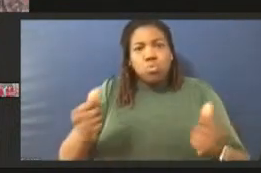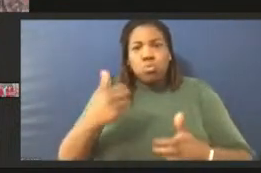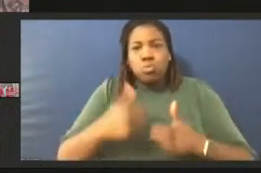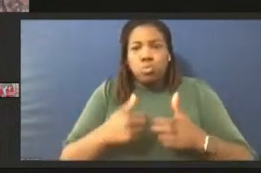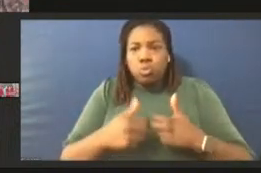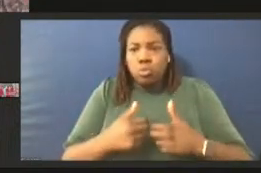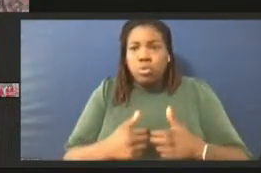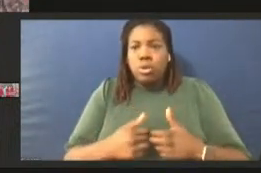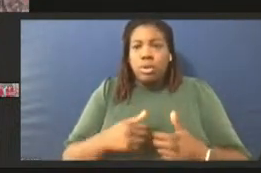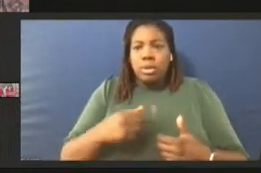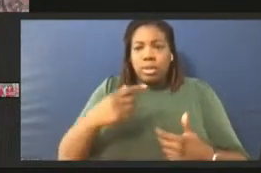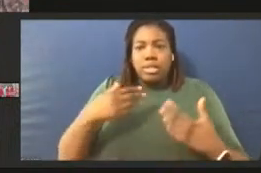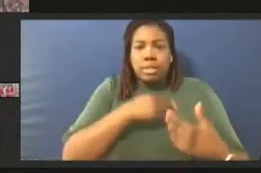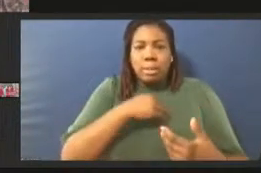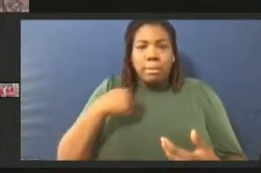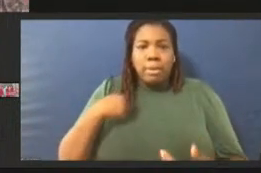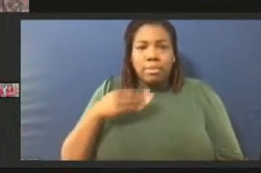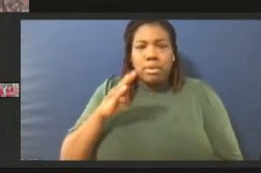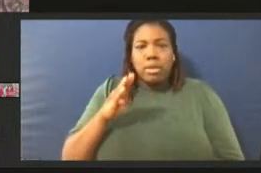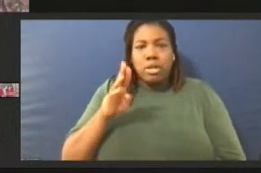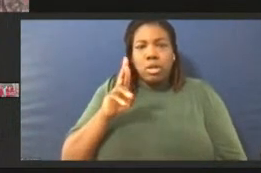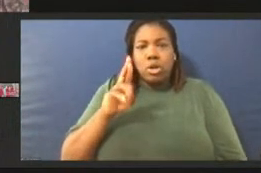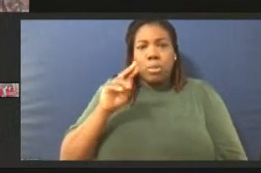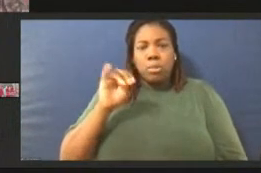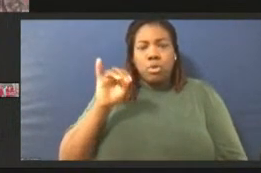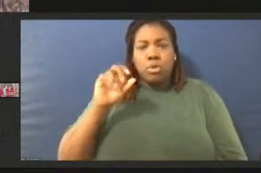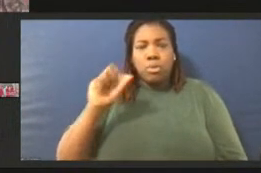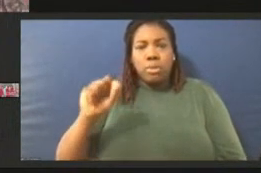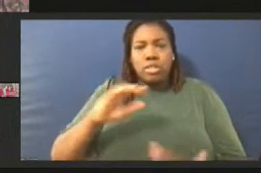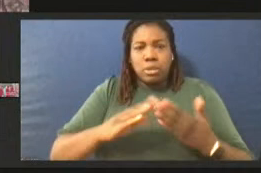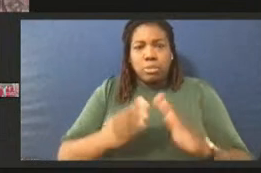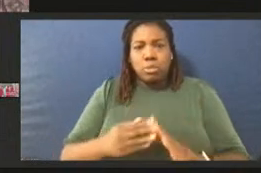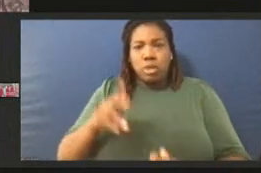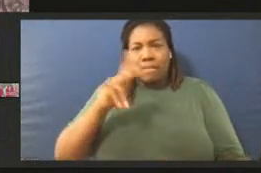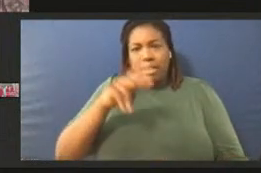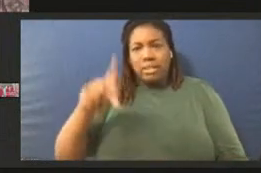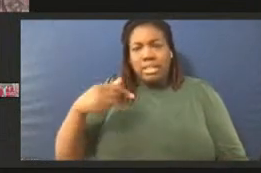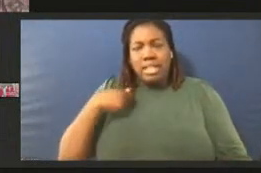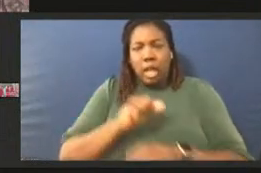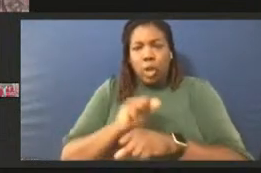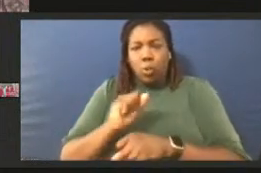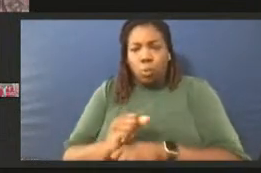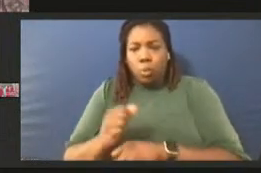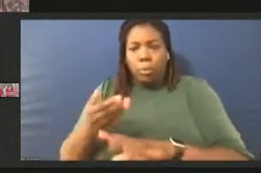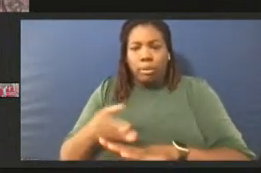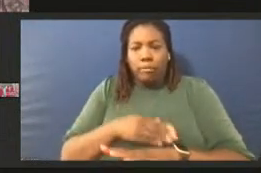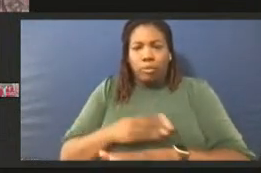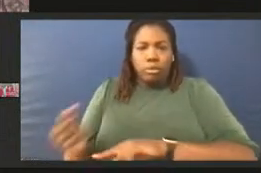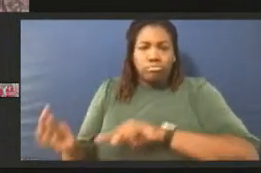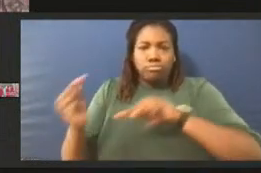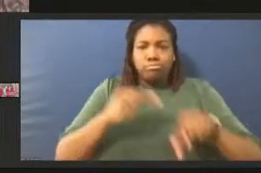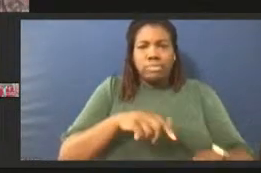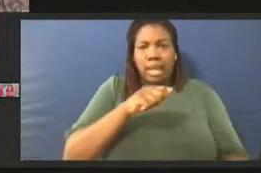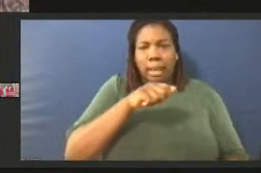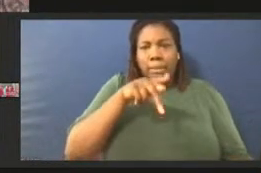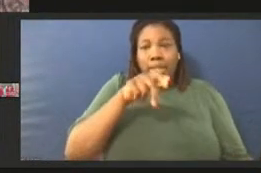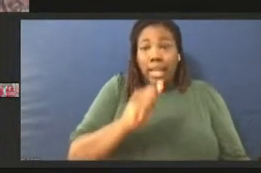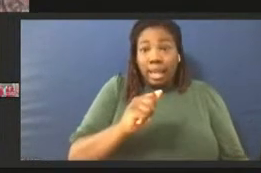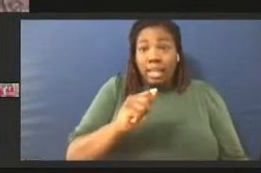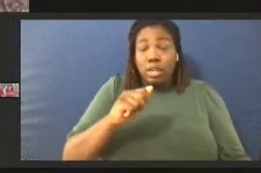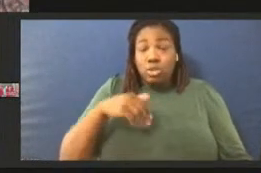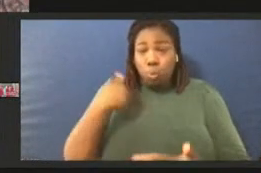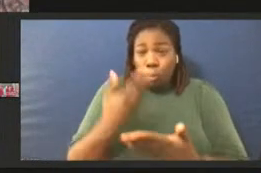actually members of the Burmese and Bhutanese communities in Philadelphia, where I worked before I came to APA. When you go to these communities,